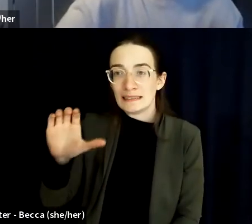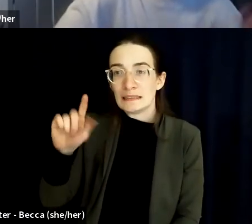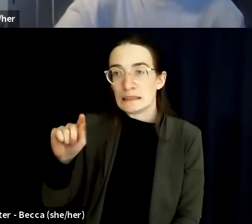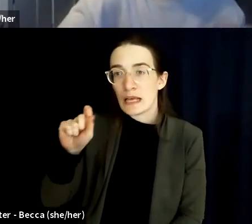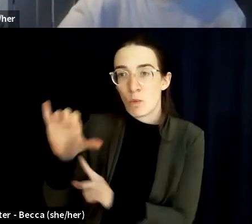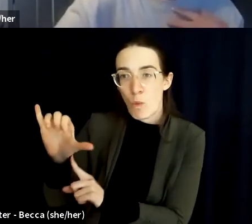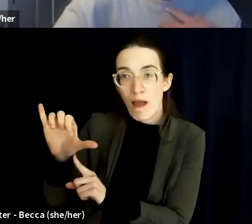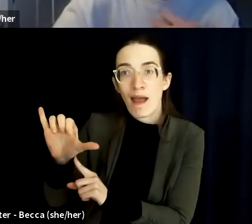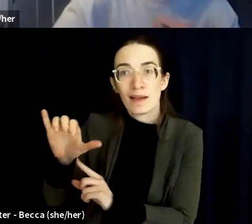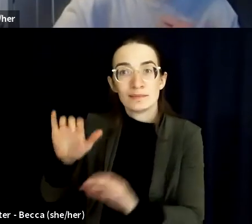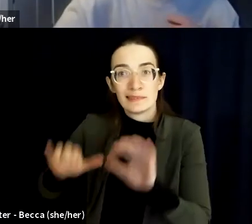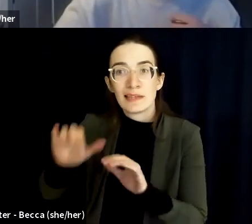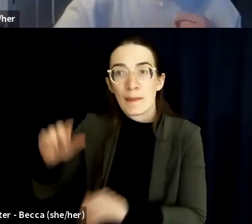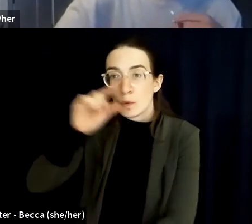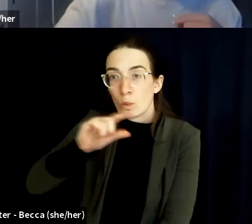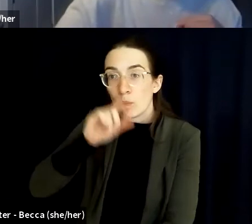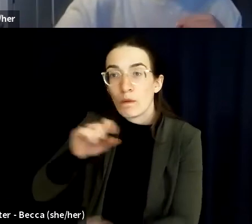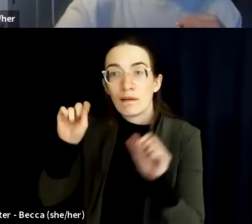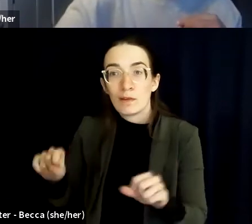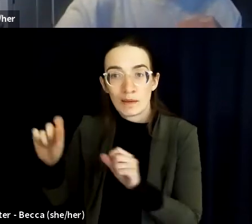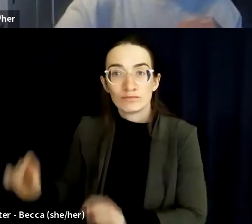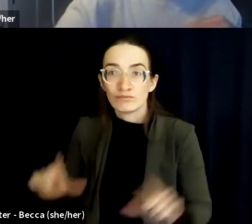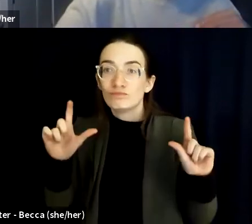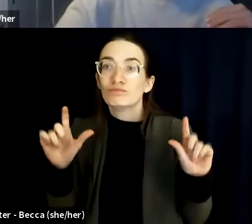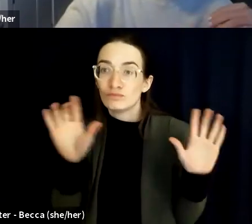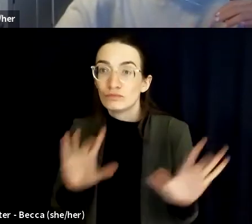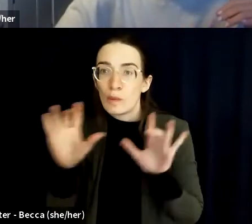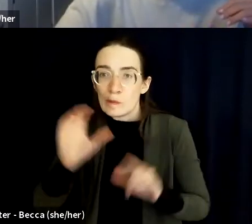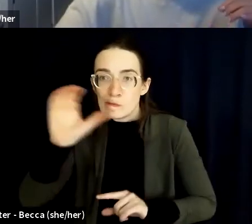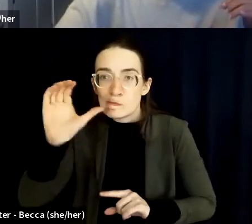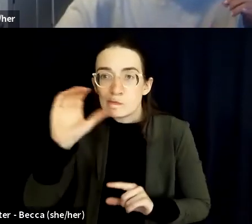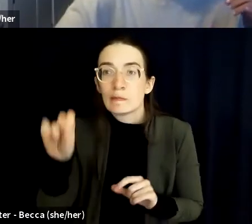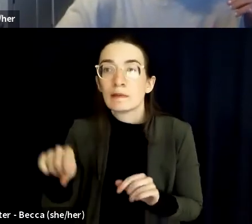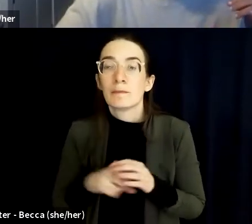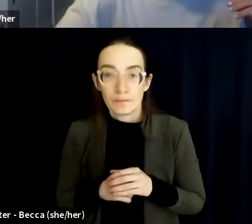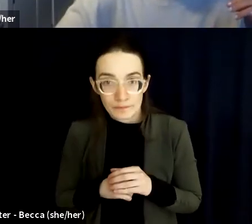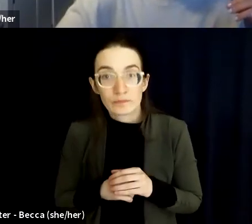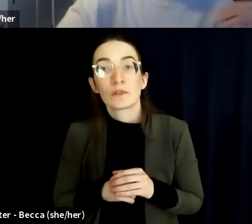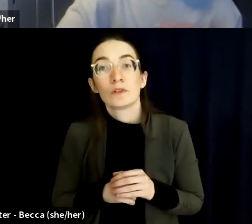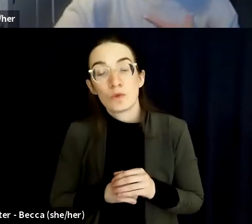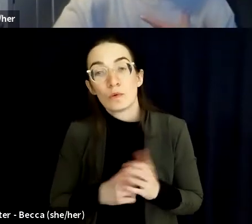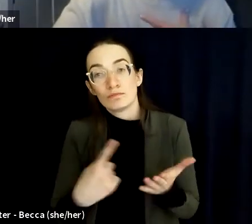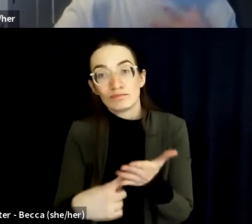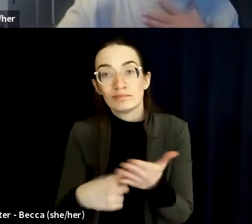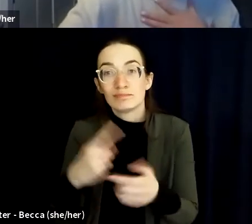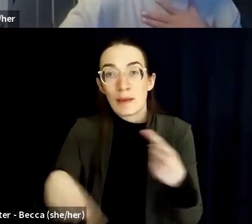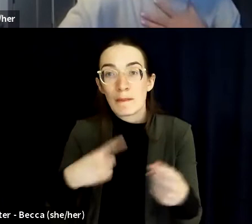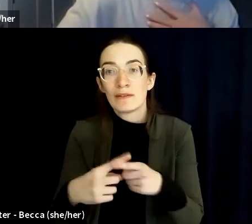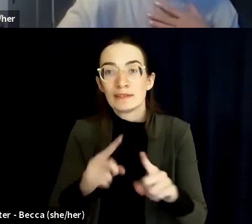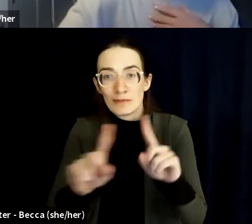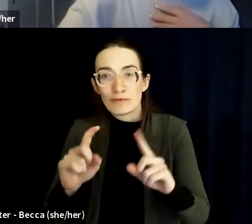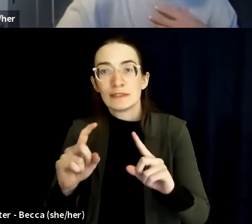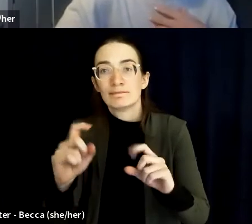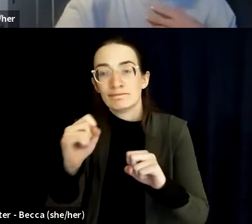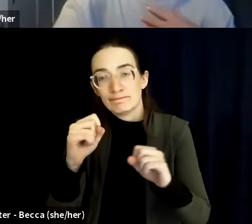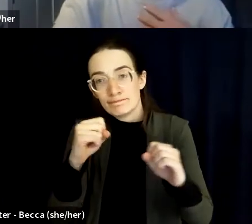your browser and it'll come up. And they talk a lot about the different foundations of, being in the body, starting with